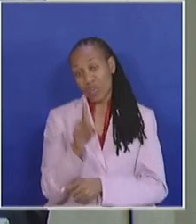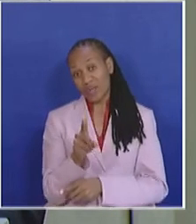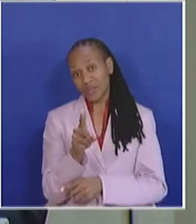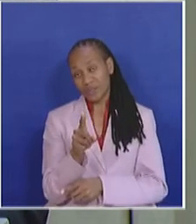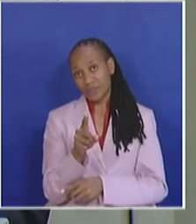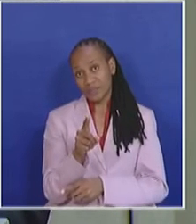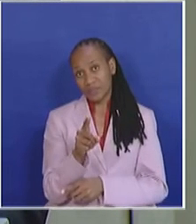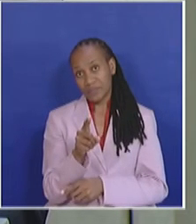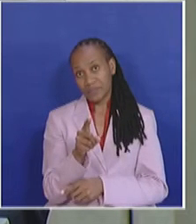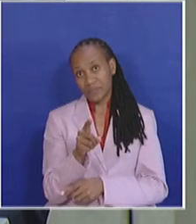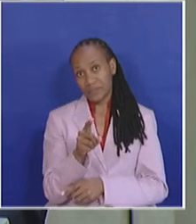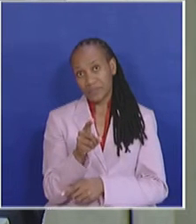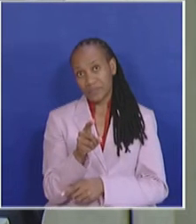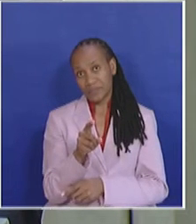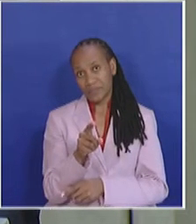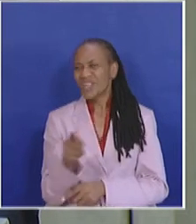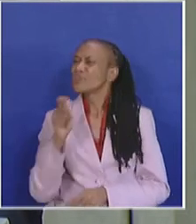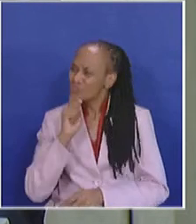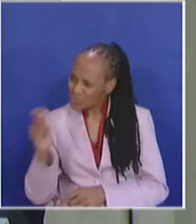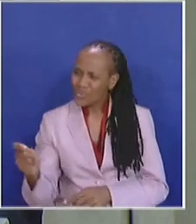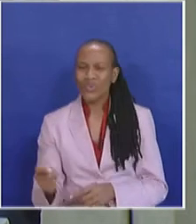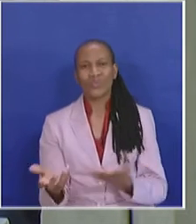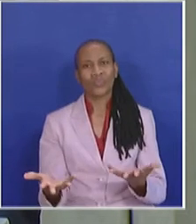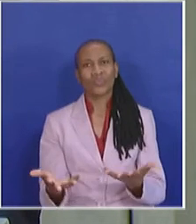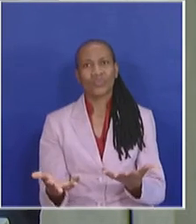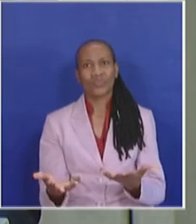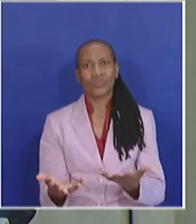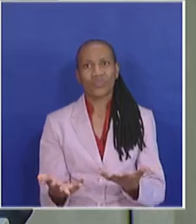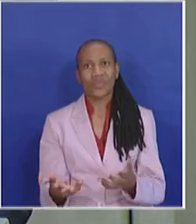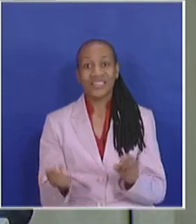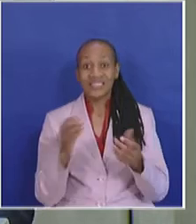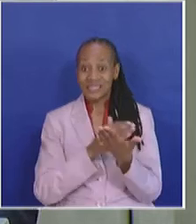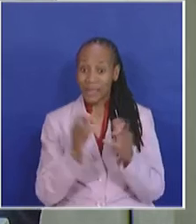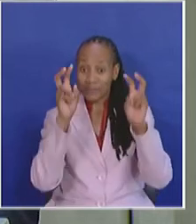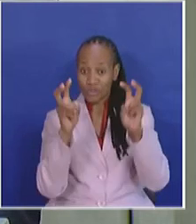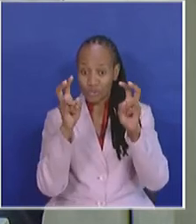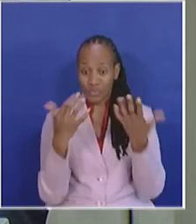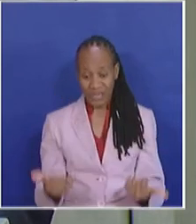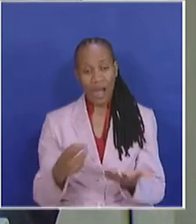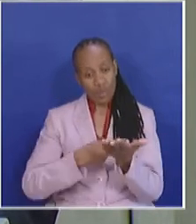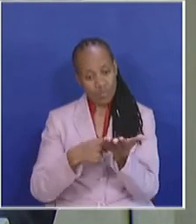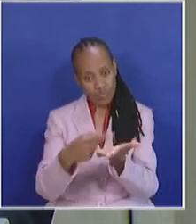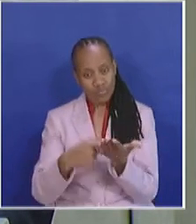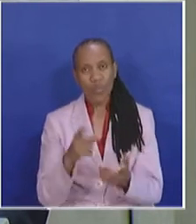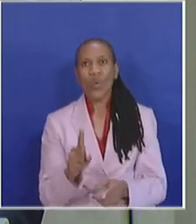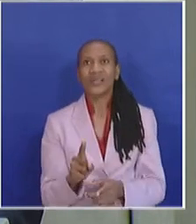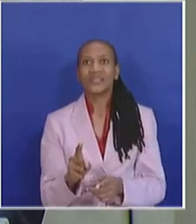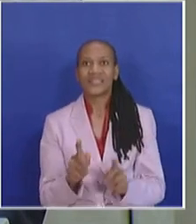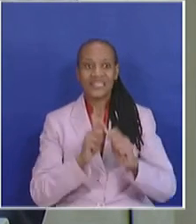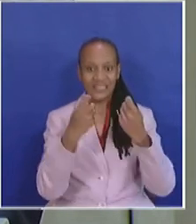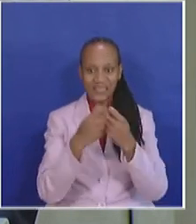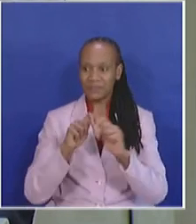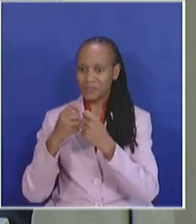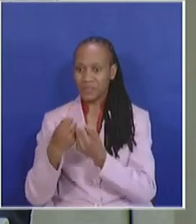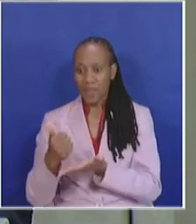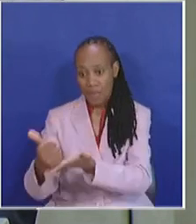limited, I'm telling you, among other things that we're dealing with here, engineers that are helping us to construct